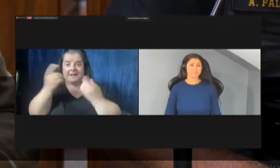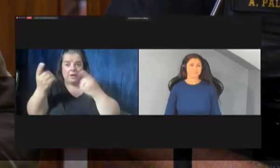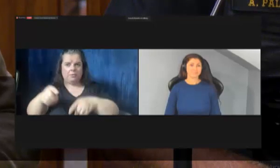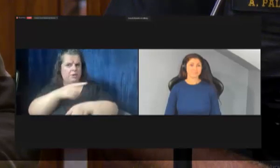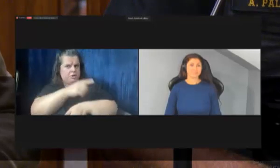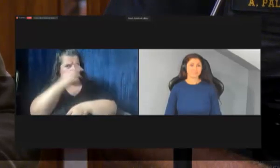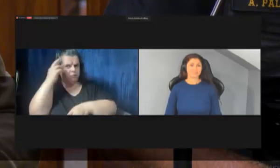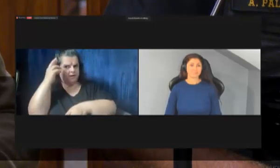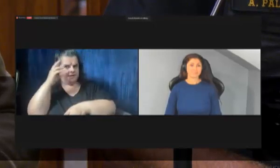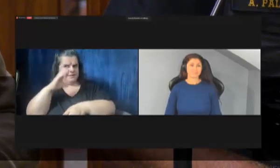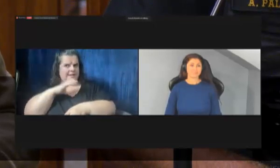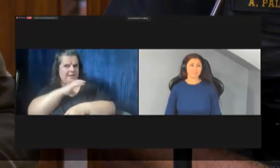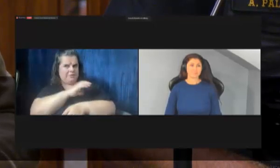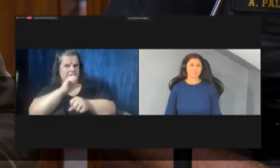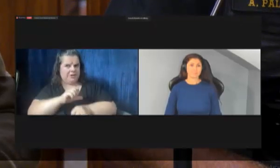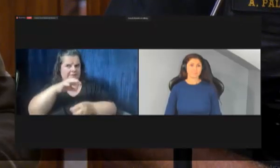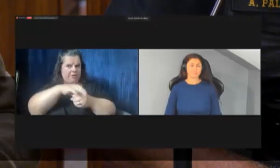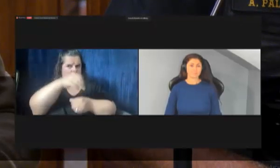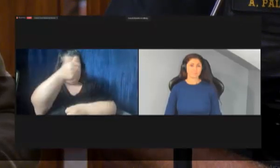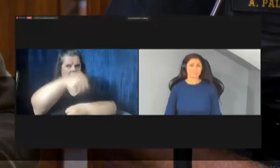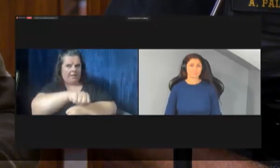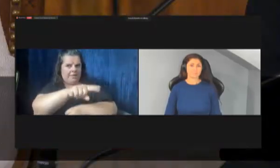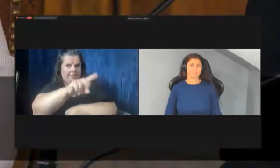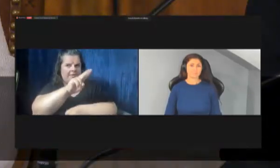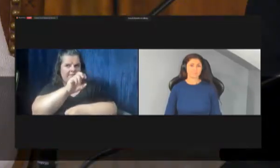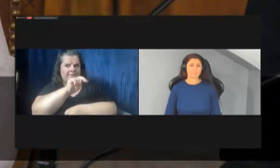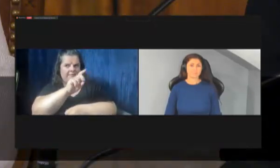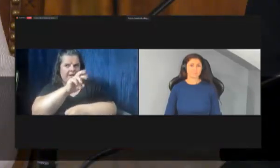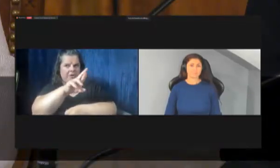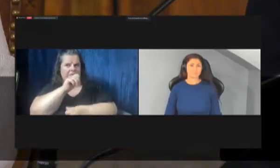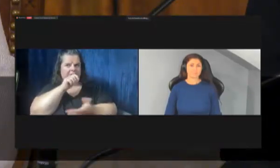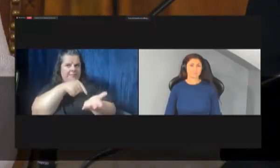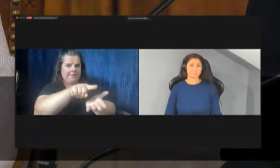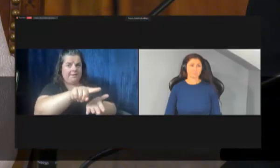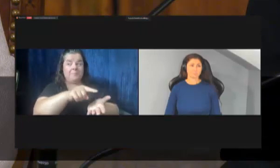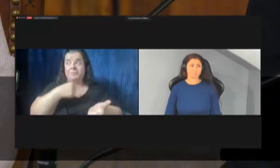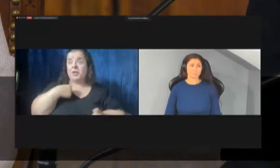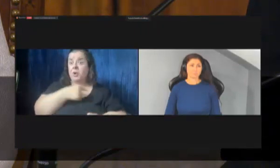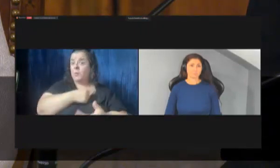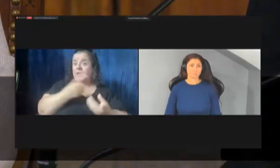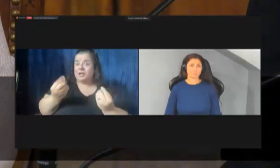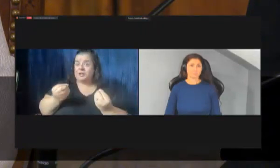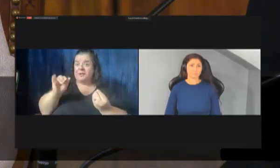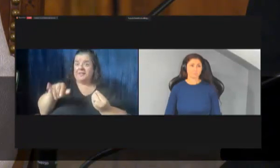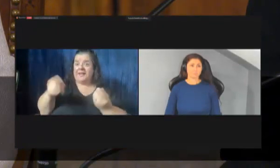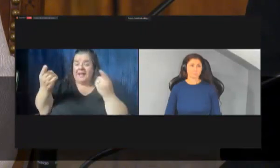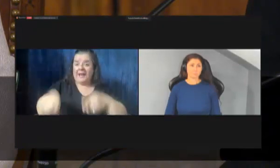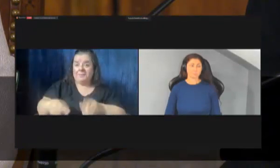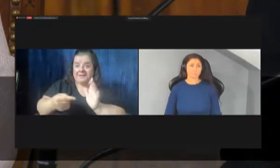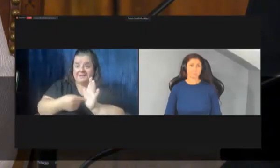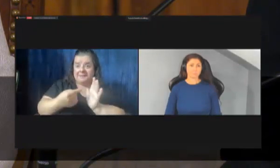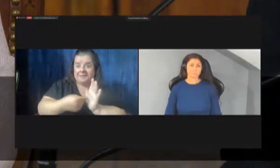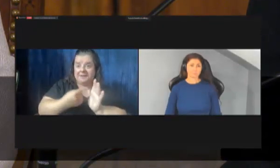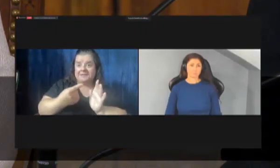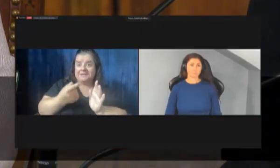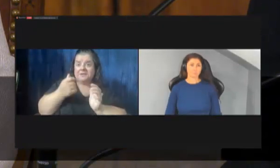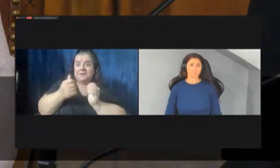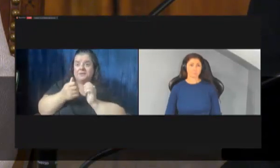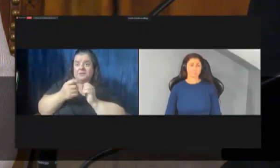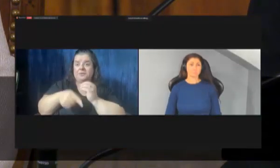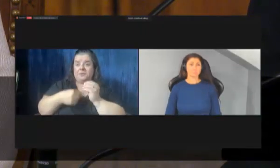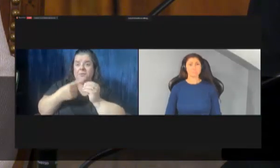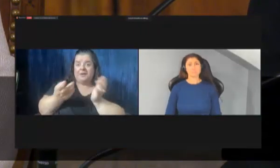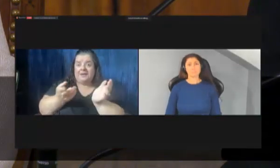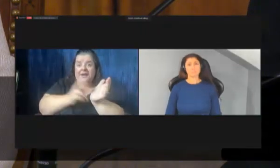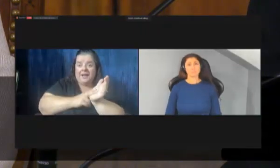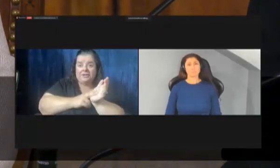vote no on this and that vendor won't ever be paid. We do. And that does happen at authorities when contract procedure is